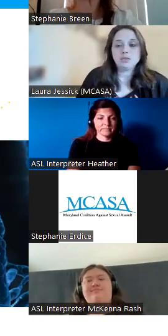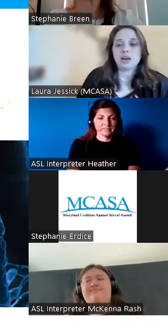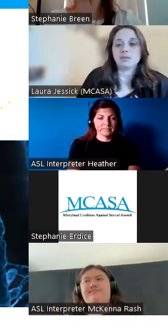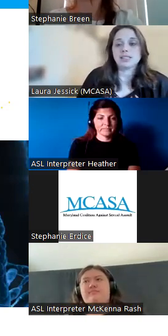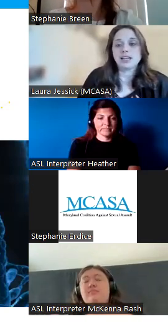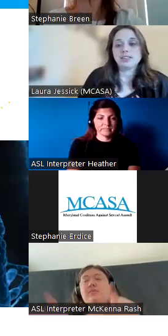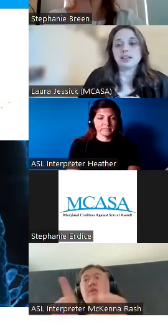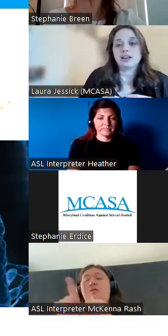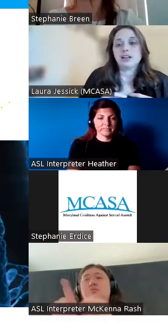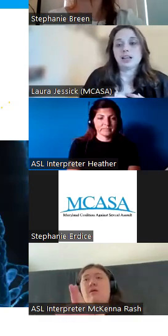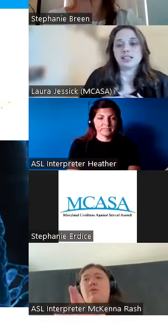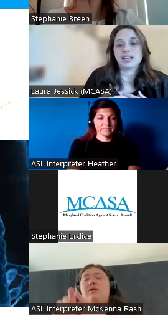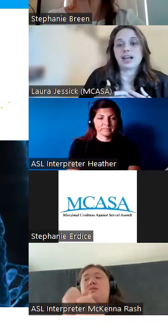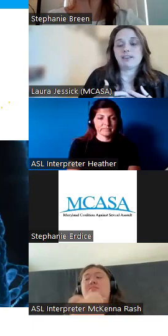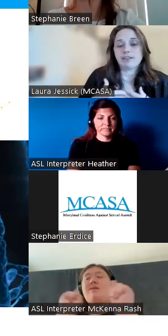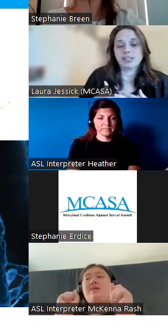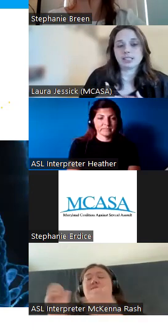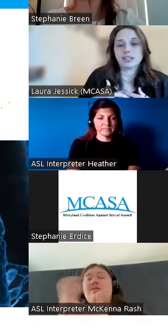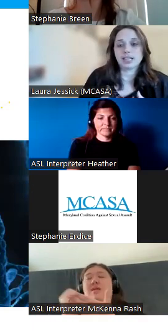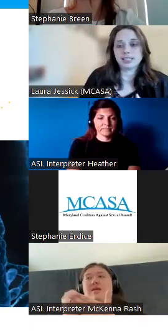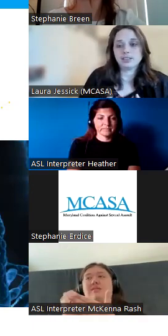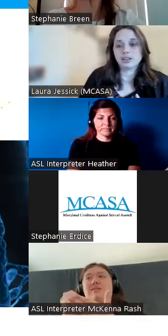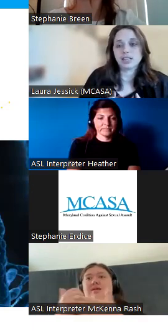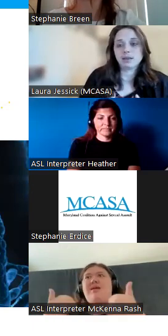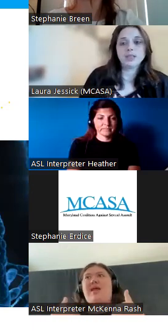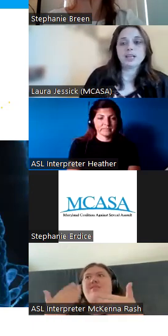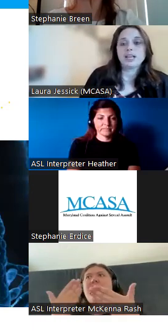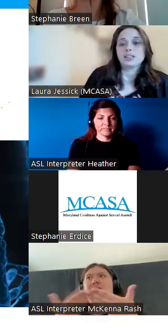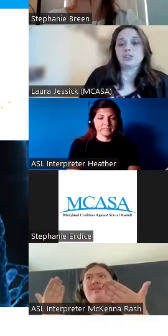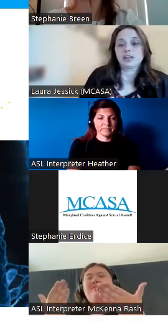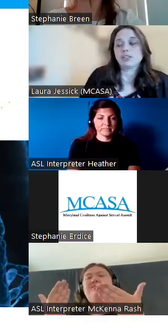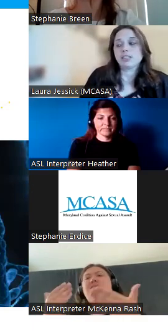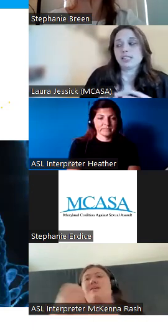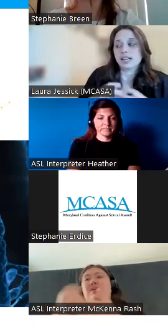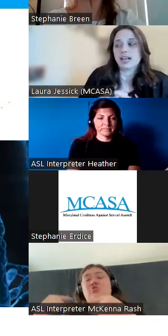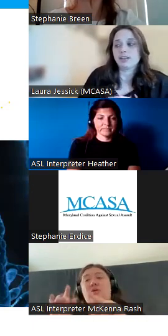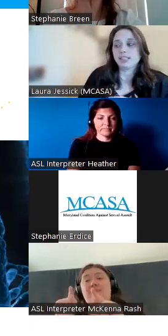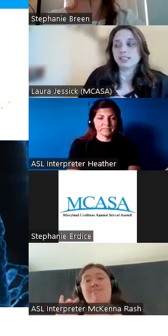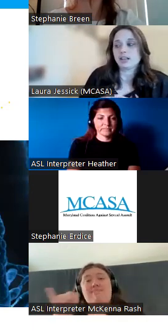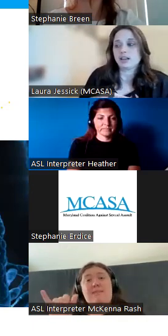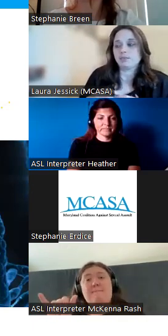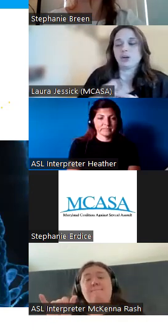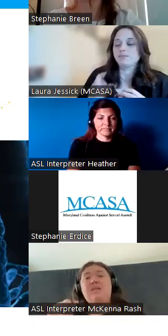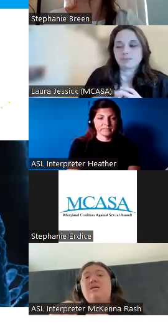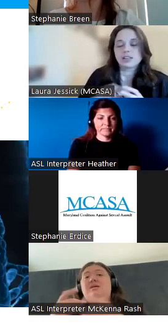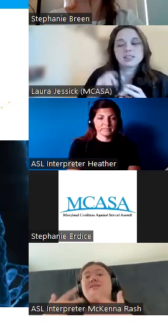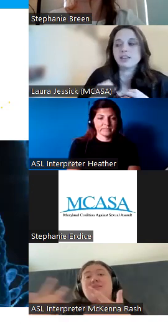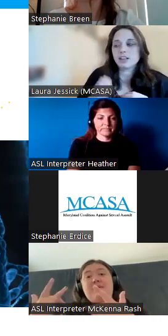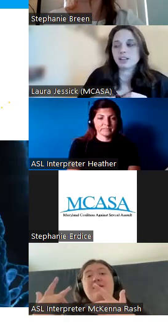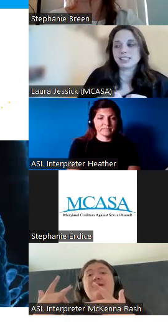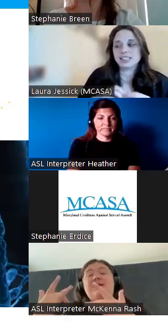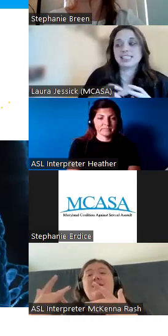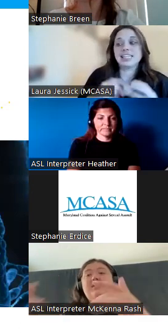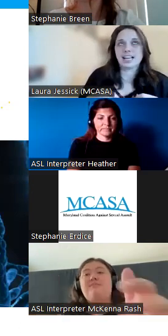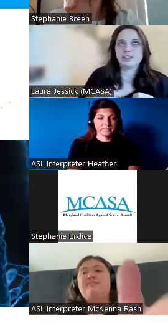Also, safes that have evidence collected during them is generally that evidence or